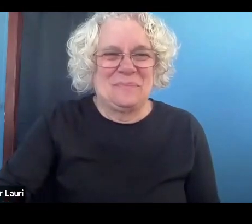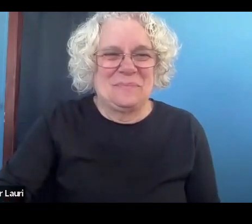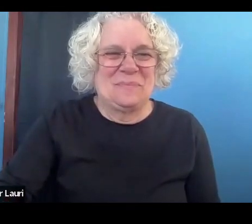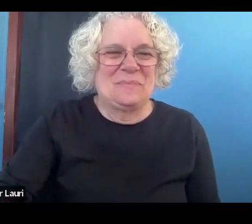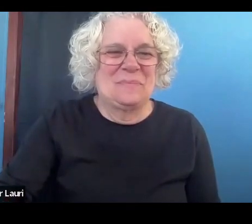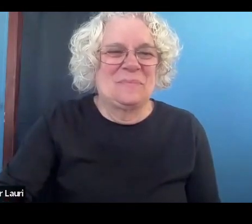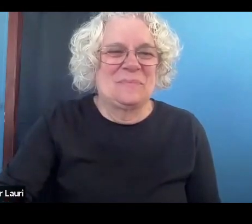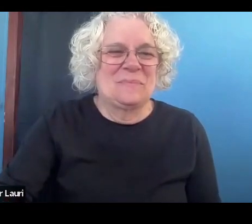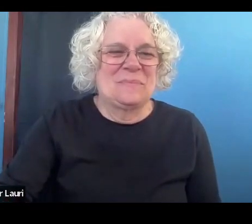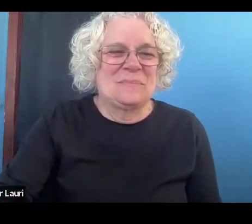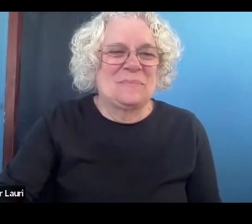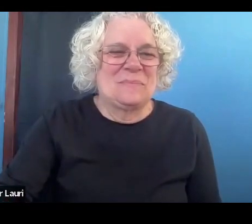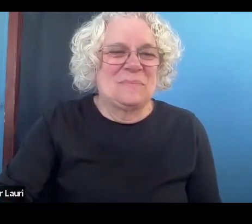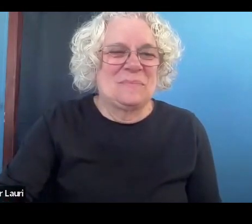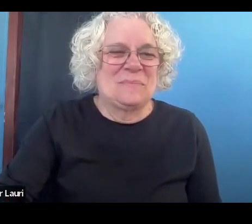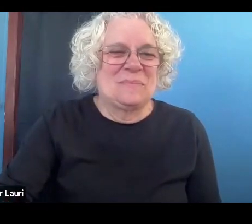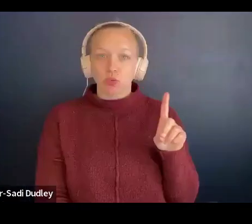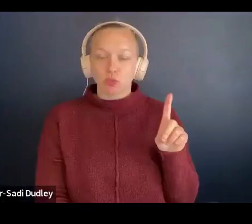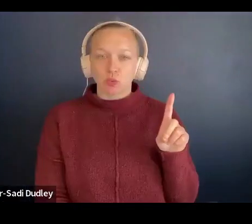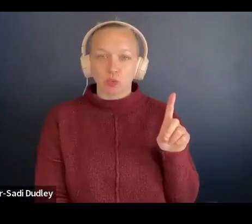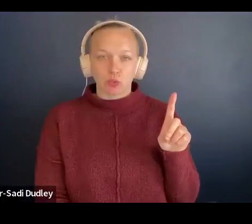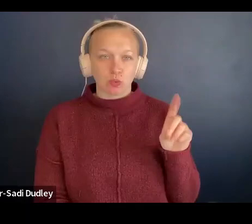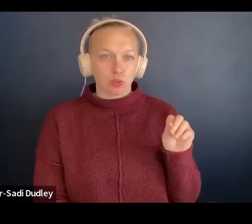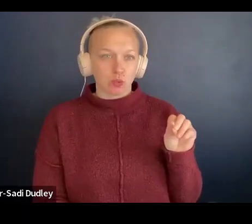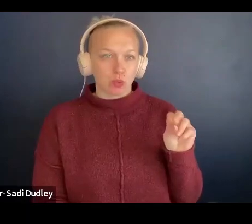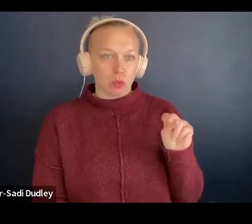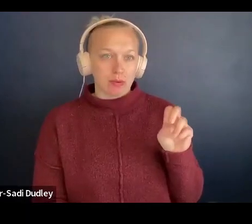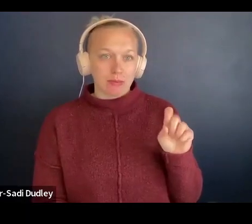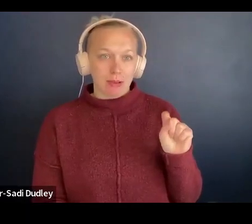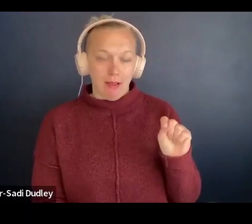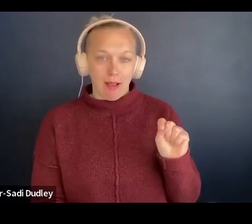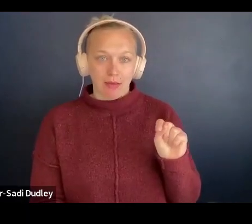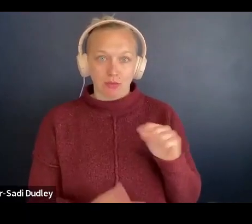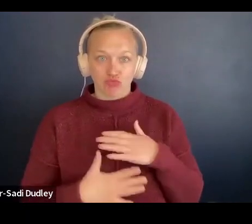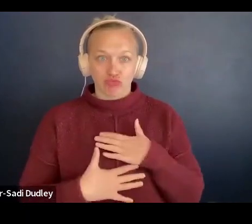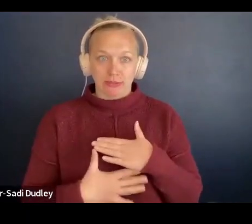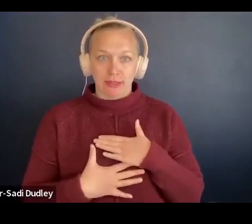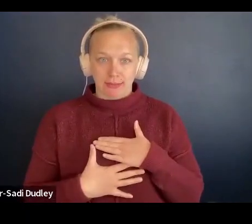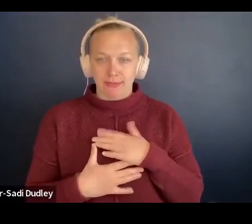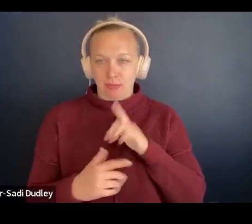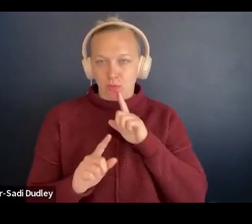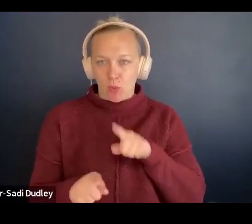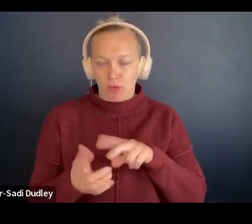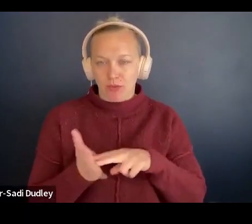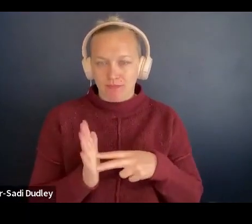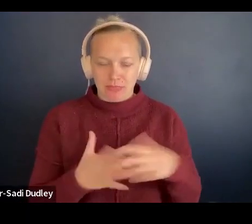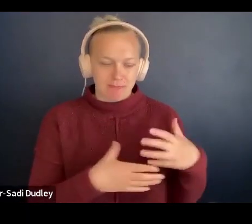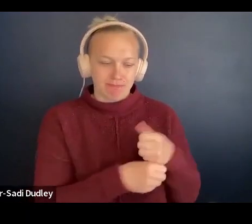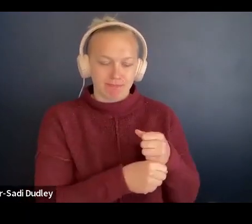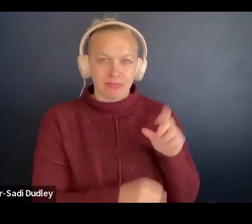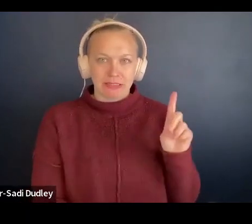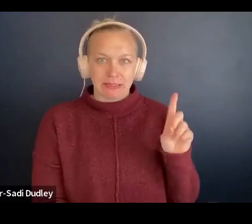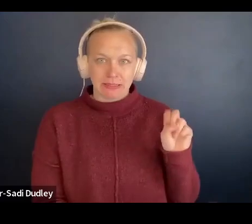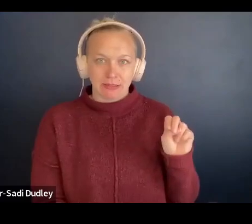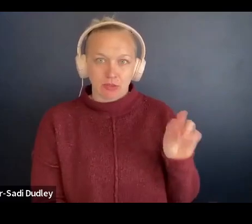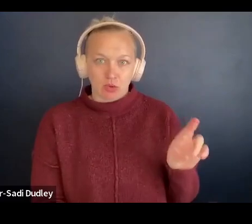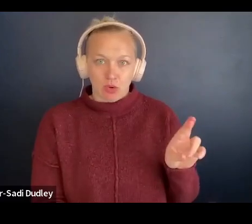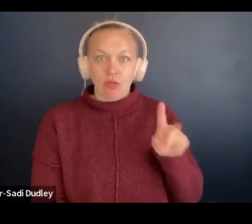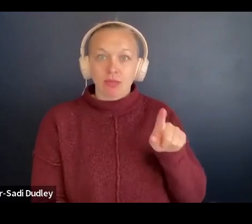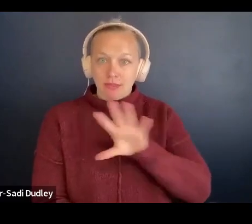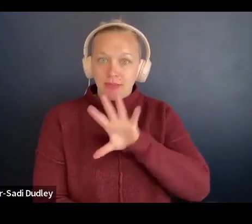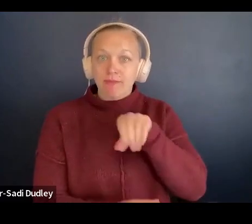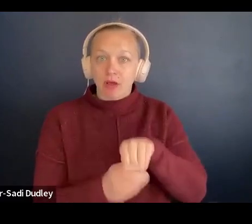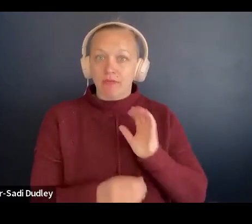So again, this will go through the patient request, the advanced directive living will portion. It will